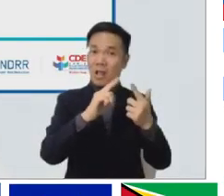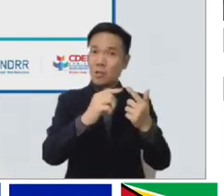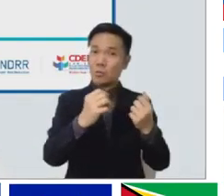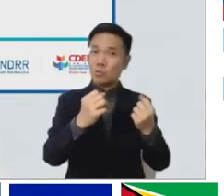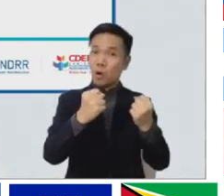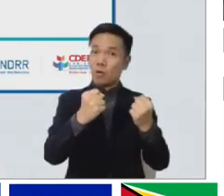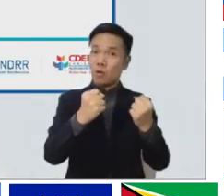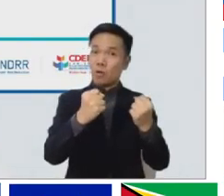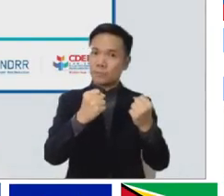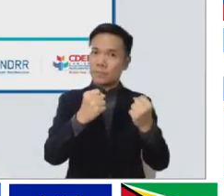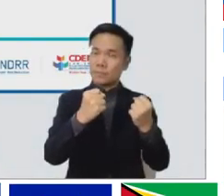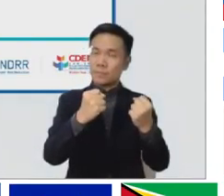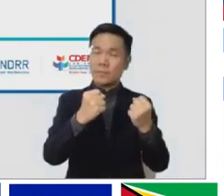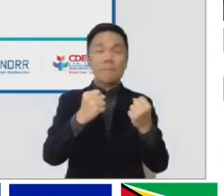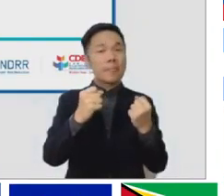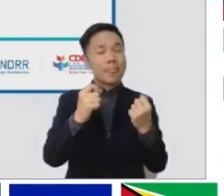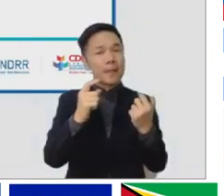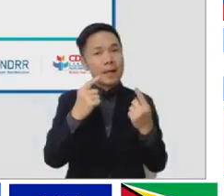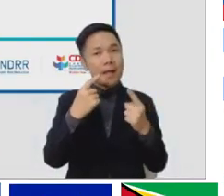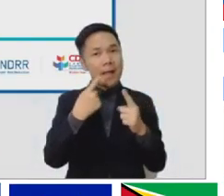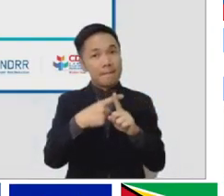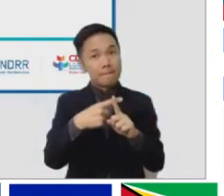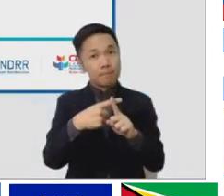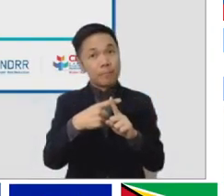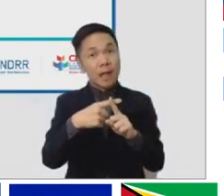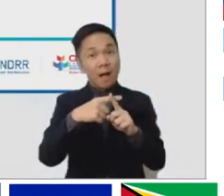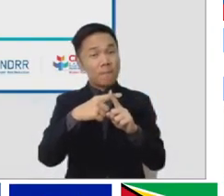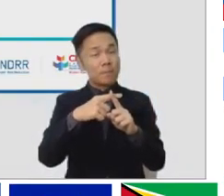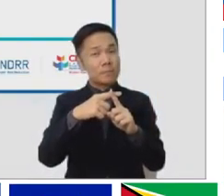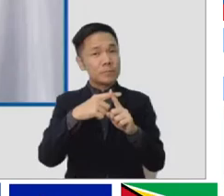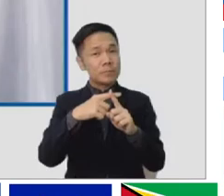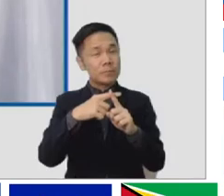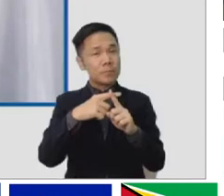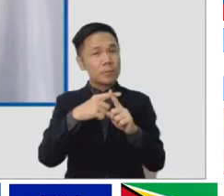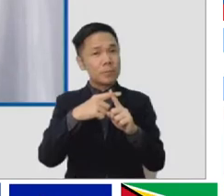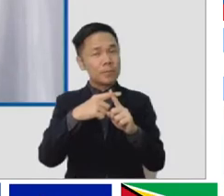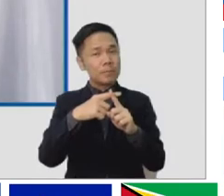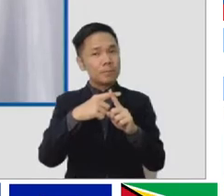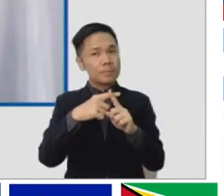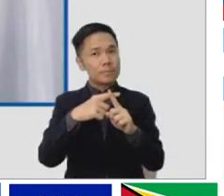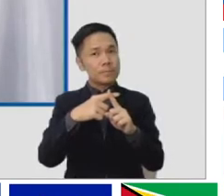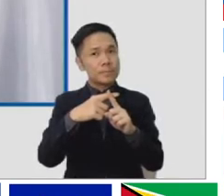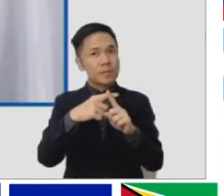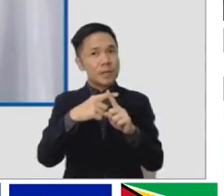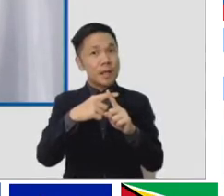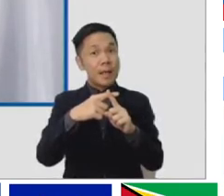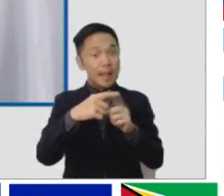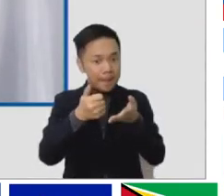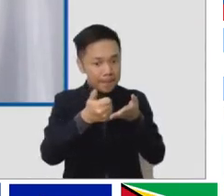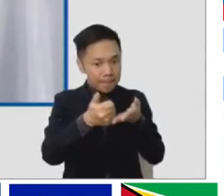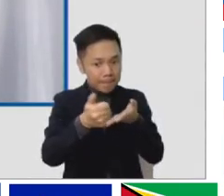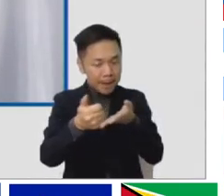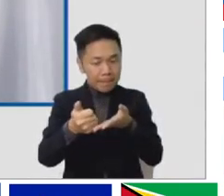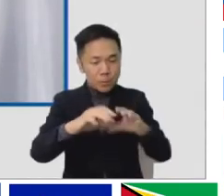also somehow just focused on our vulnerable population, and also